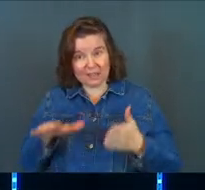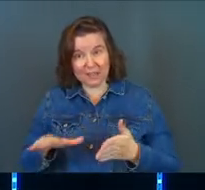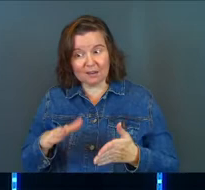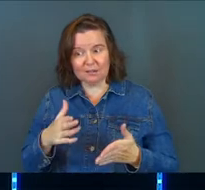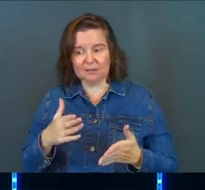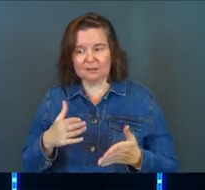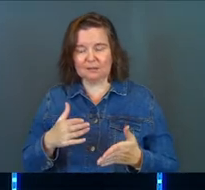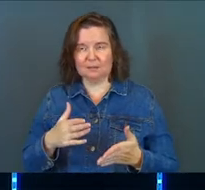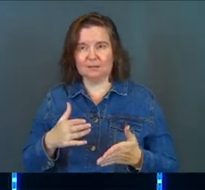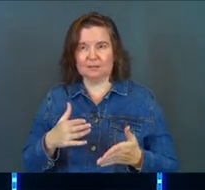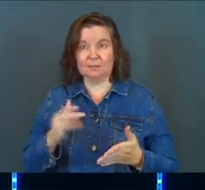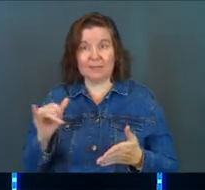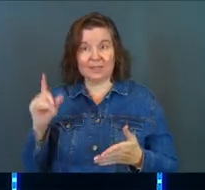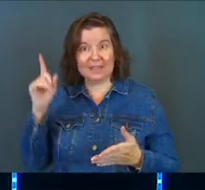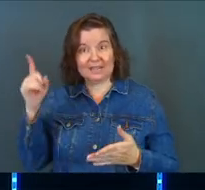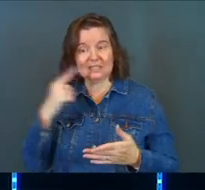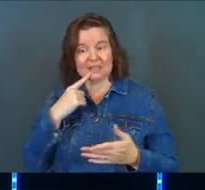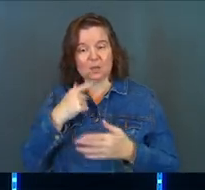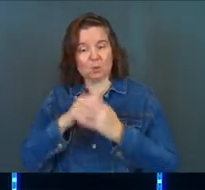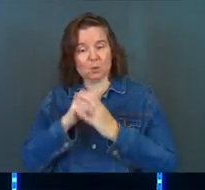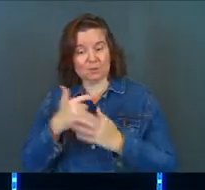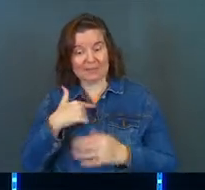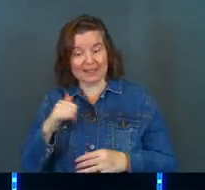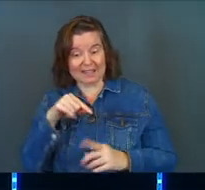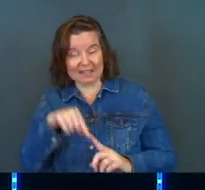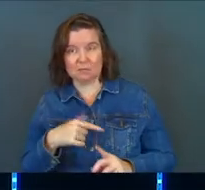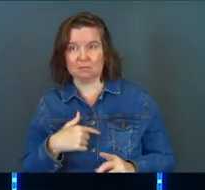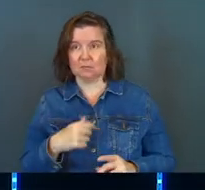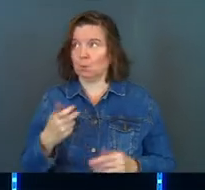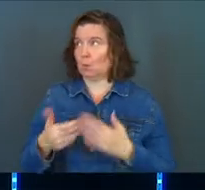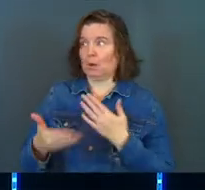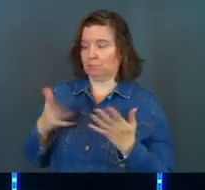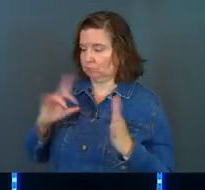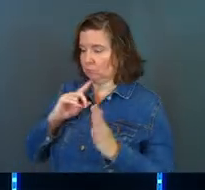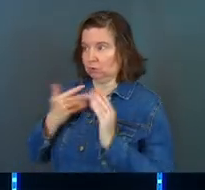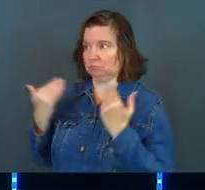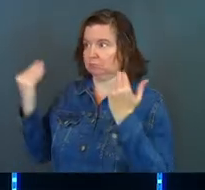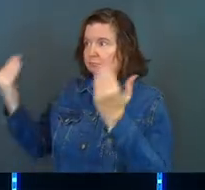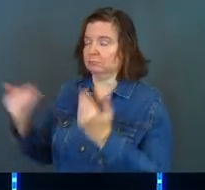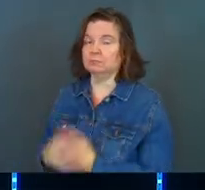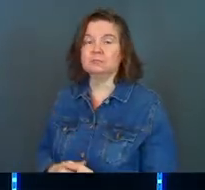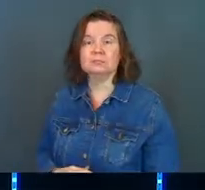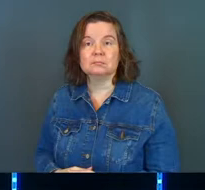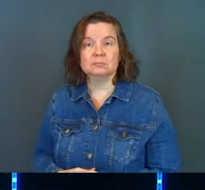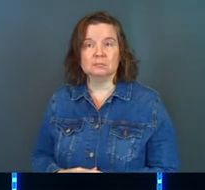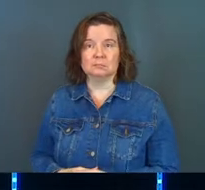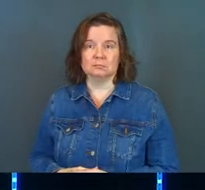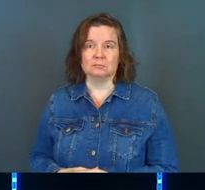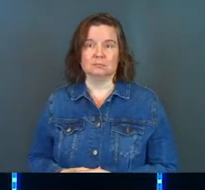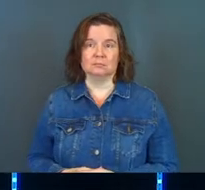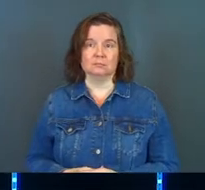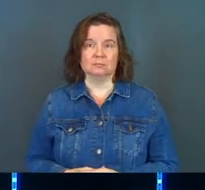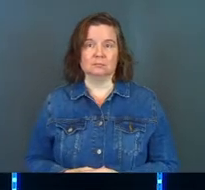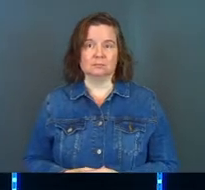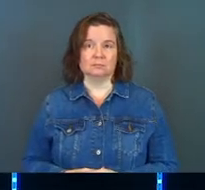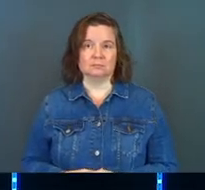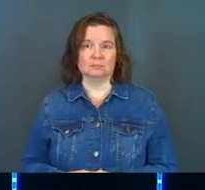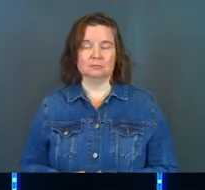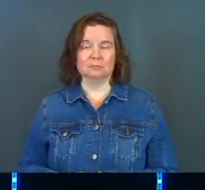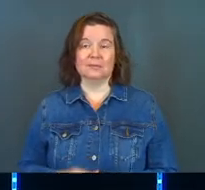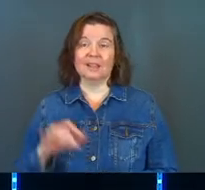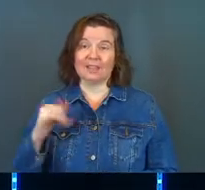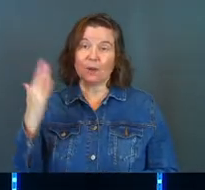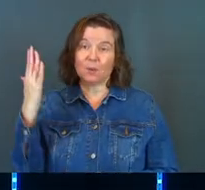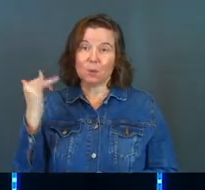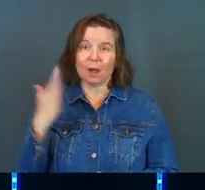that, and then he says, worship me like this, you're like, whatever, sign me up. Sign me up.